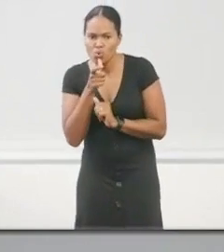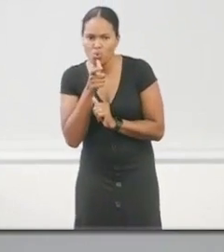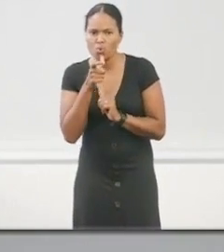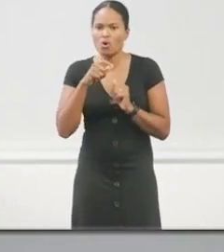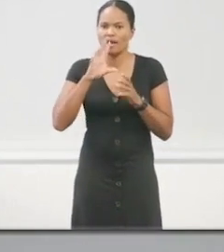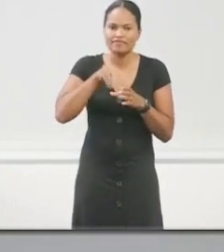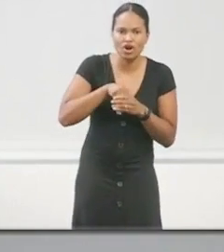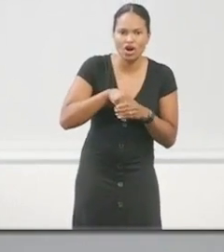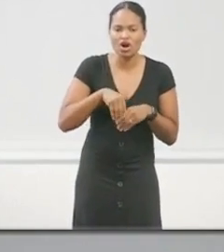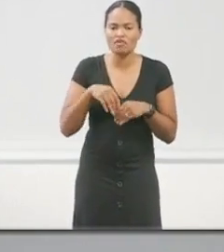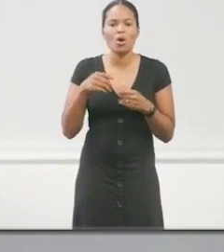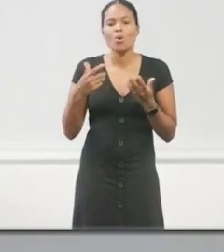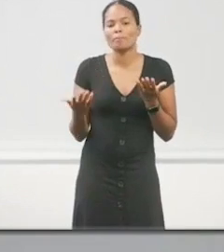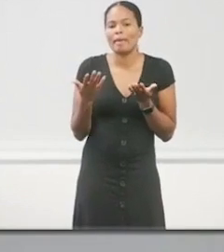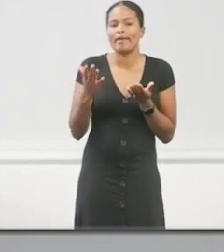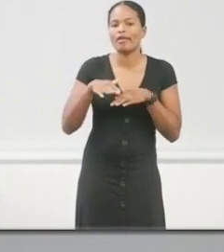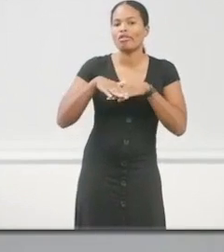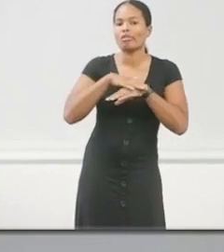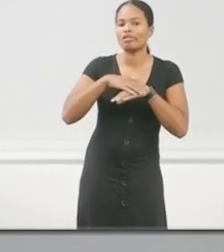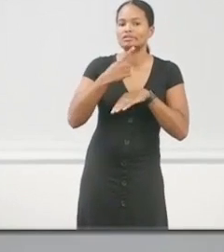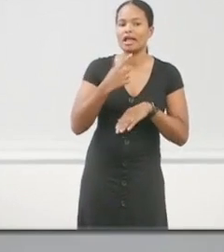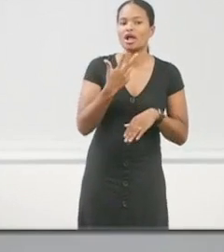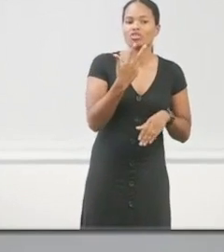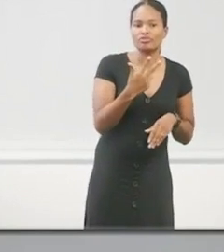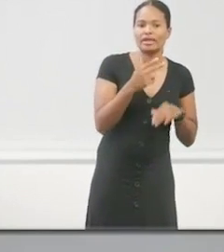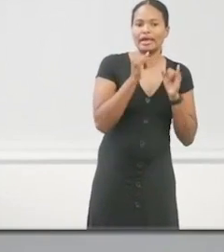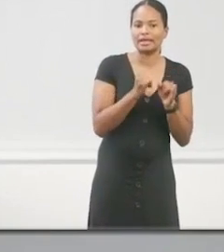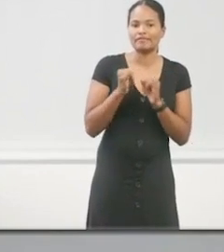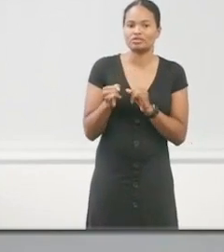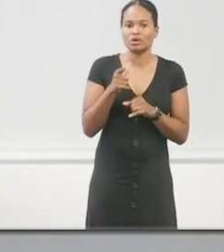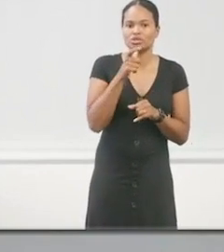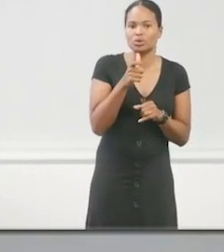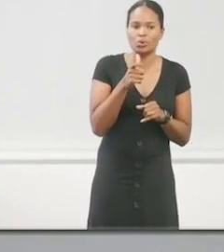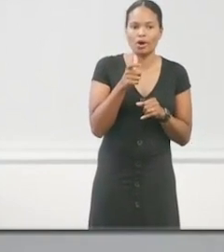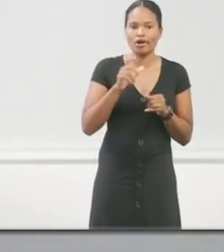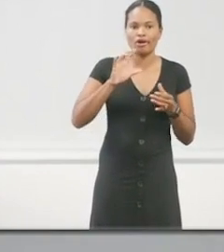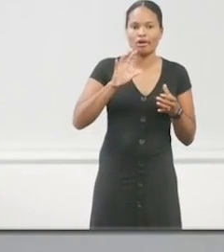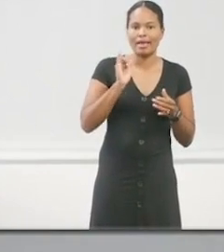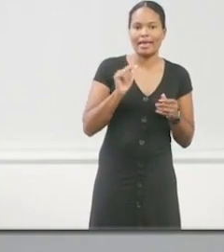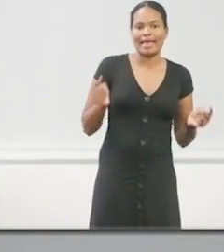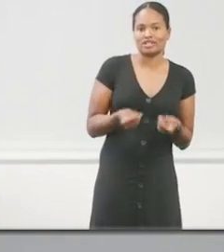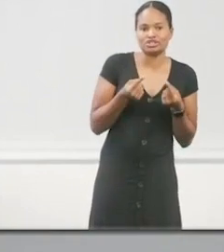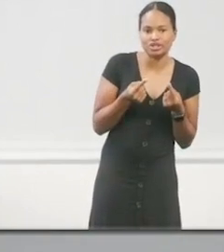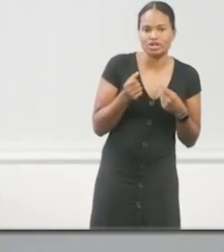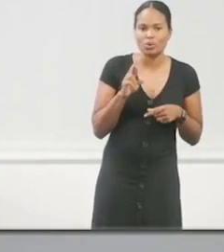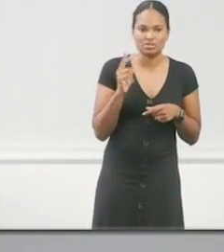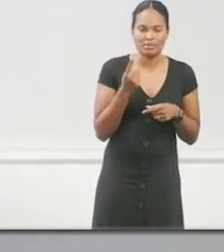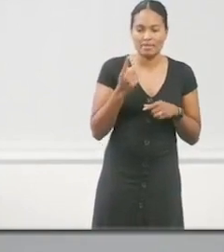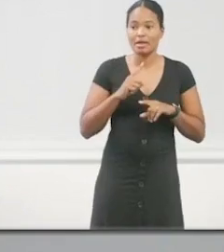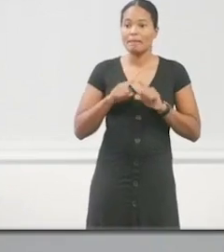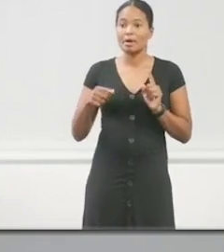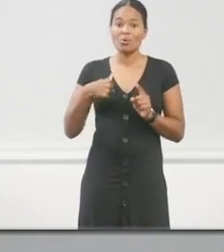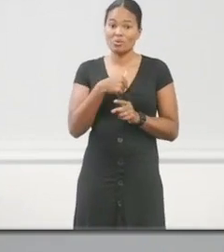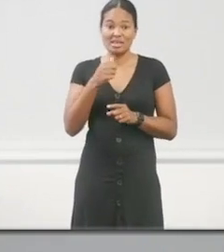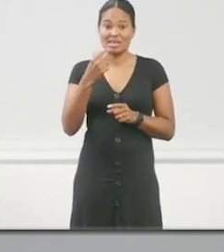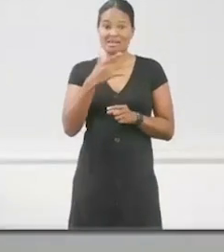into, you may have 3 individuals who were displaced or injured, is really broad. And 9 times out of 10, we're never even telling the media the